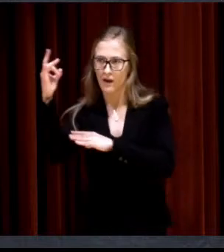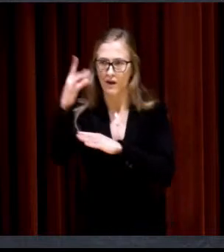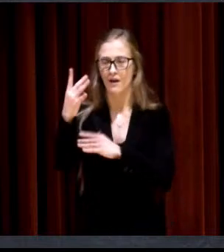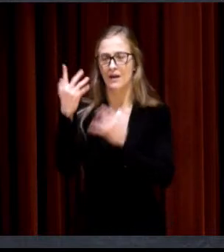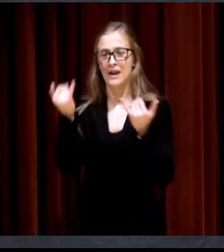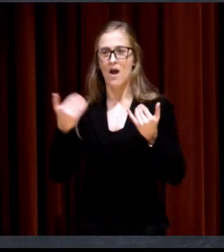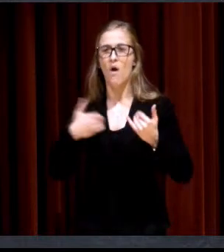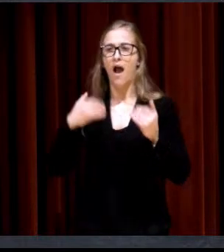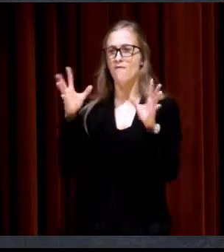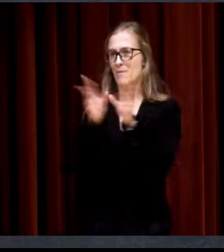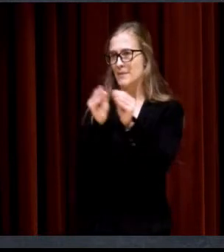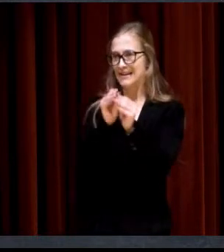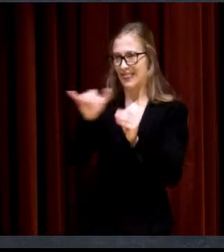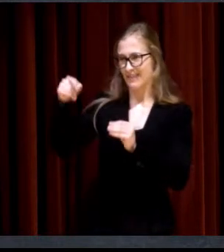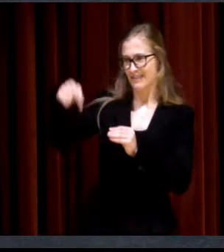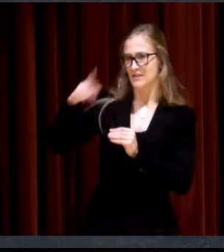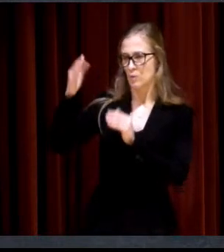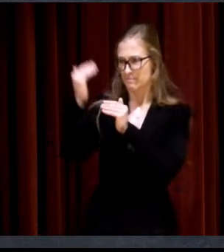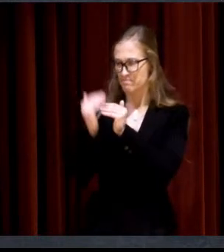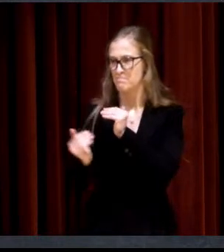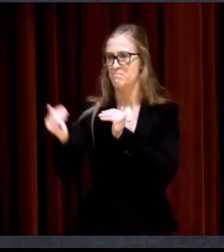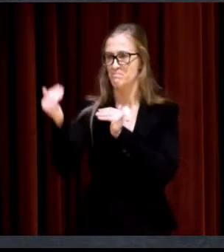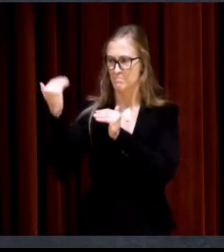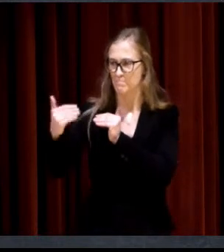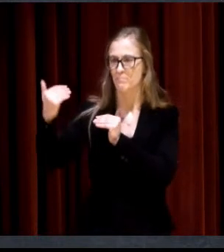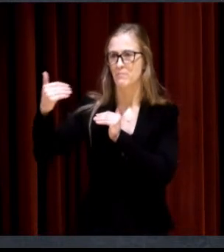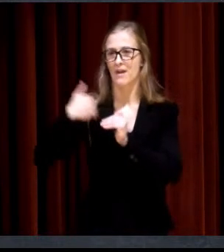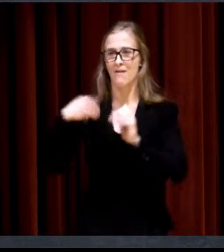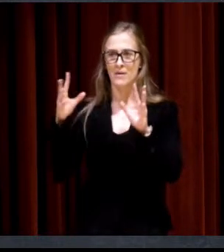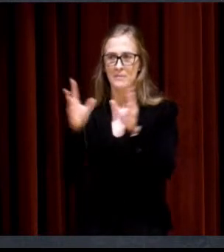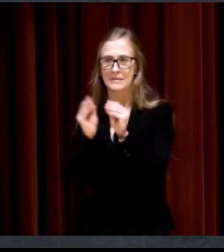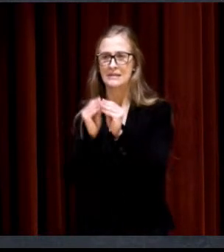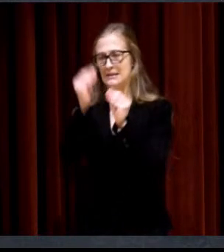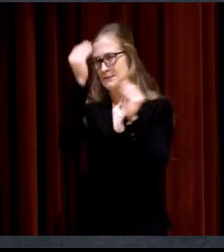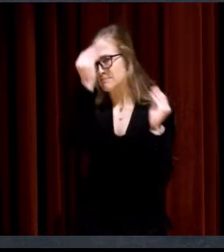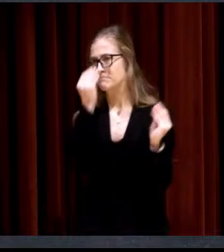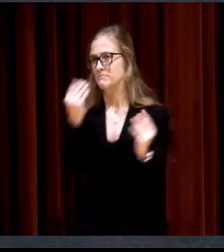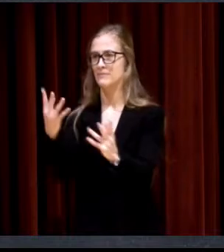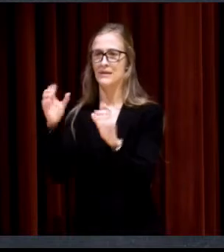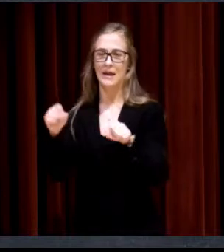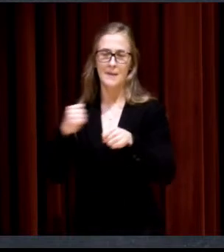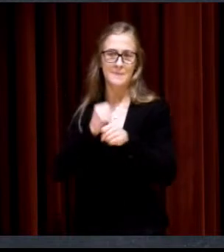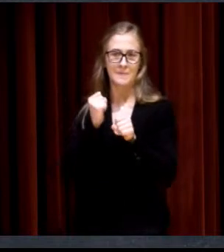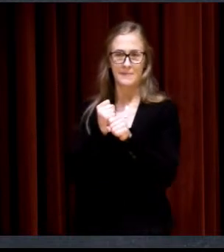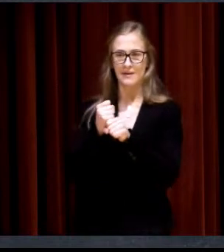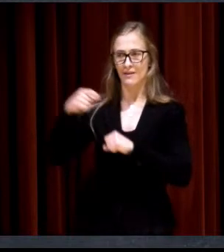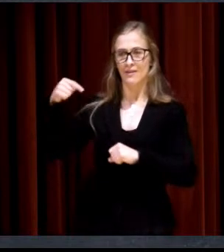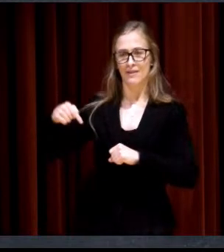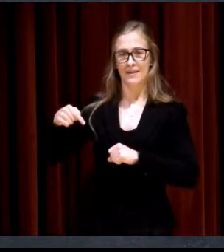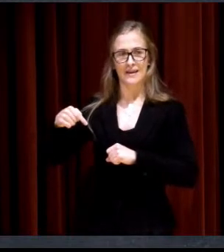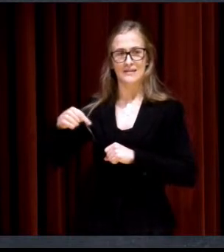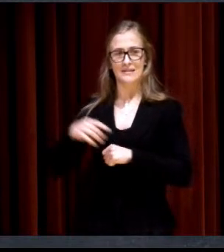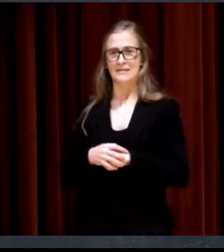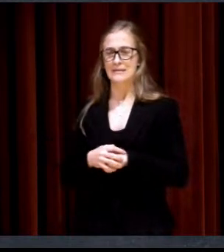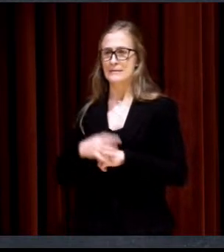meetings like this to continue to have the conversations, to garner information so that we can make this as robust, and